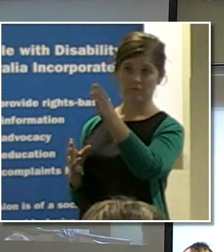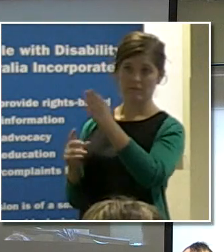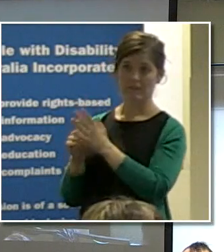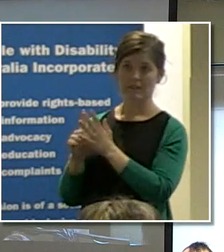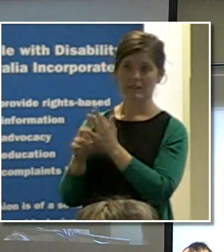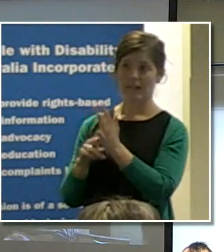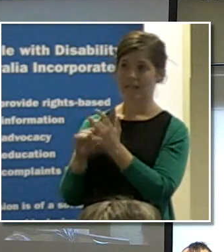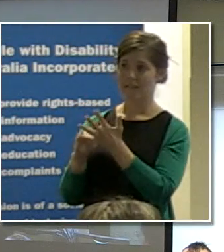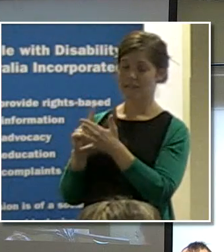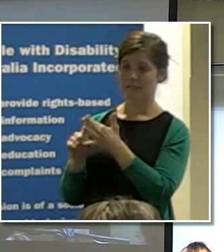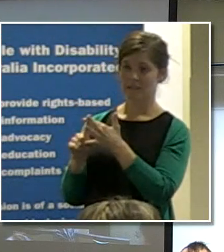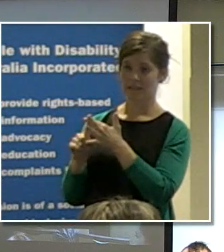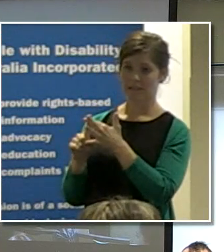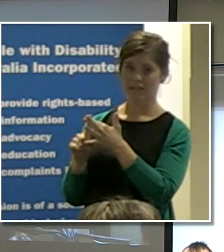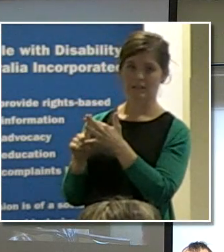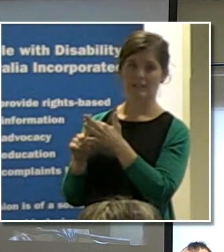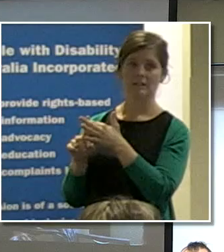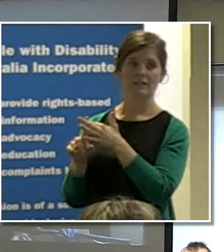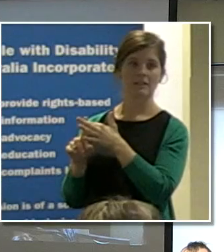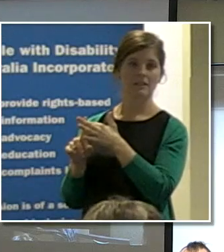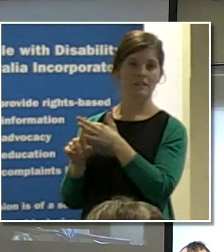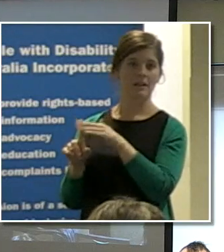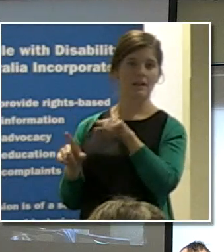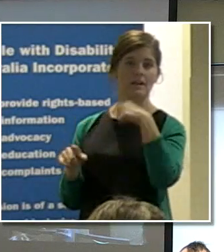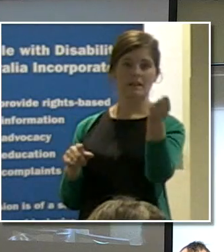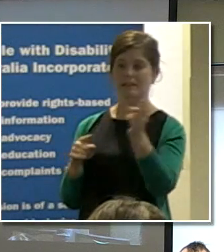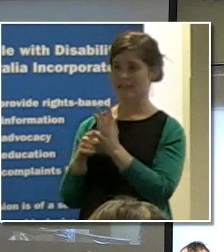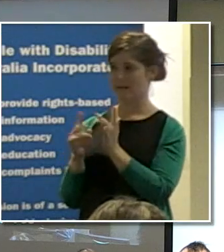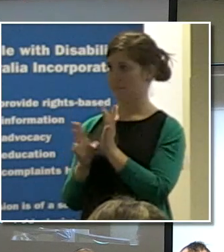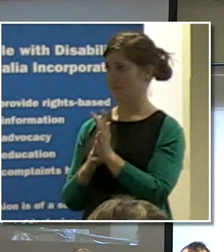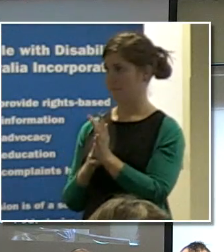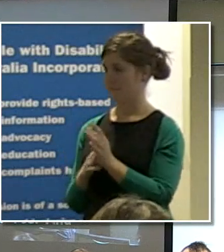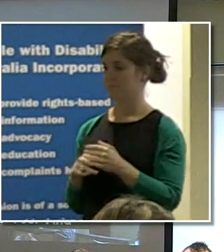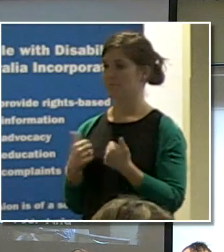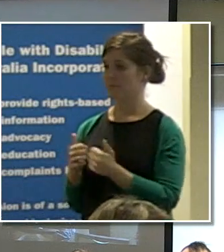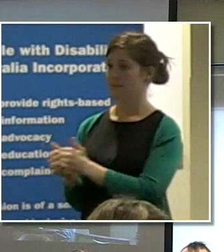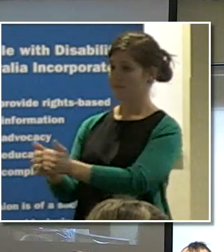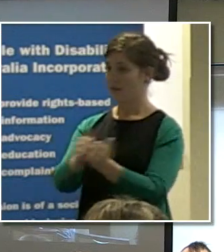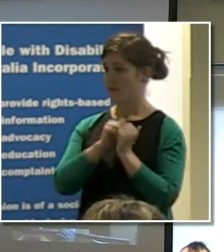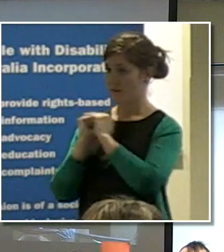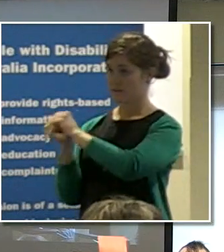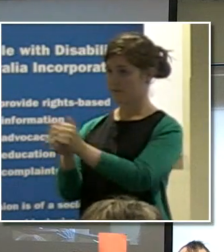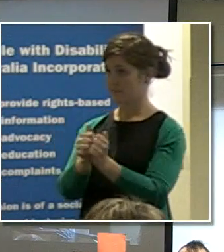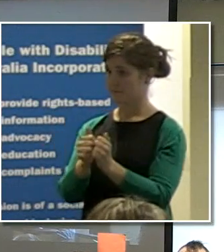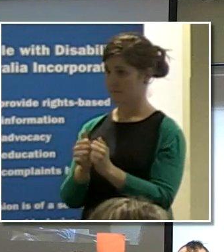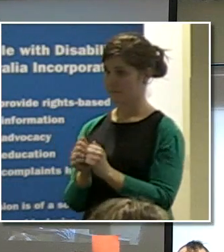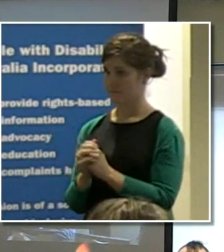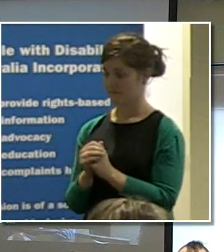Mover just over here. Labor back. Yep. And Tim. Okay, all those in favour?